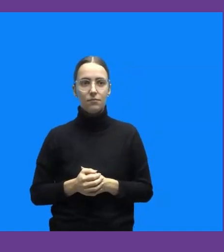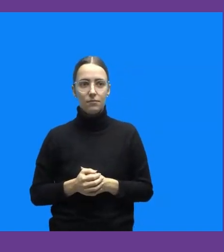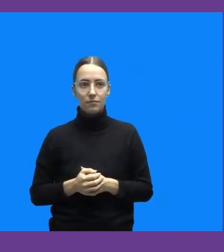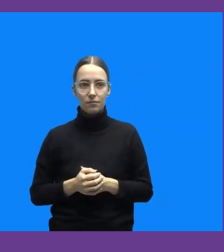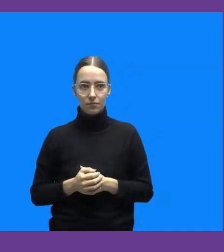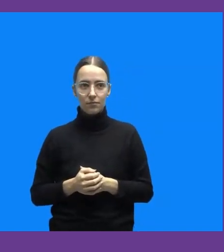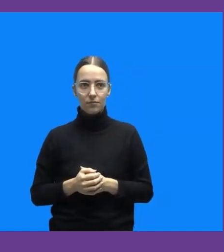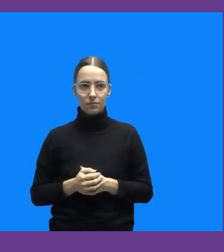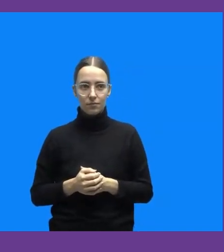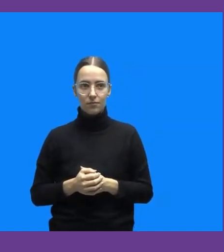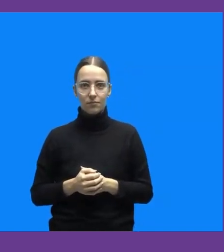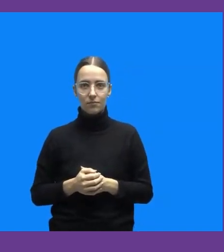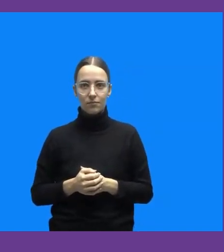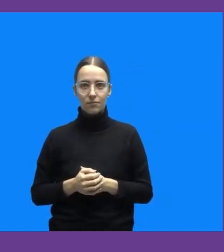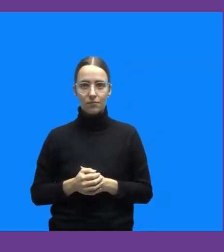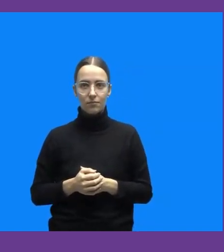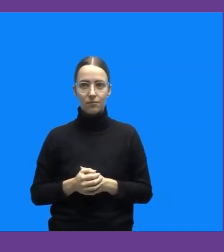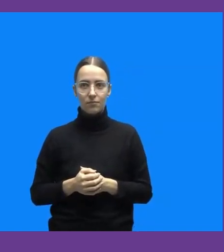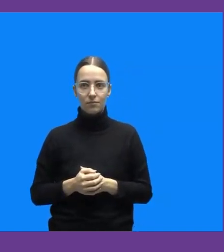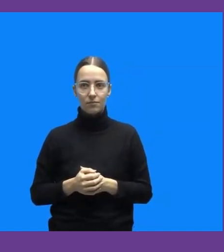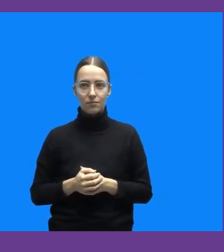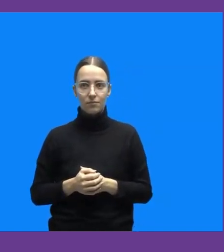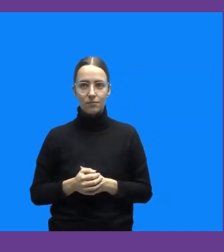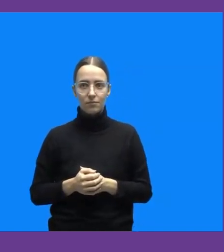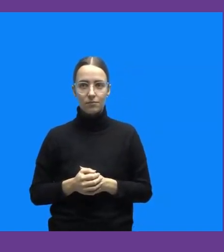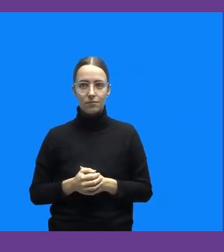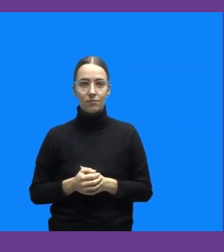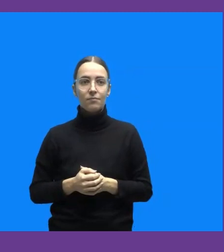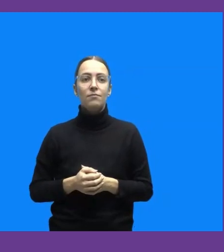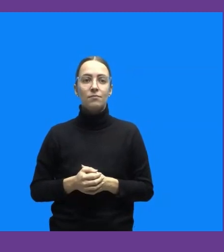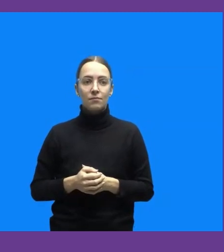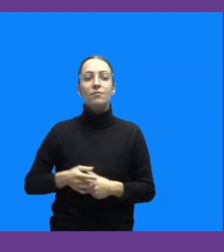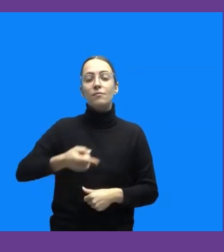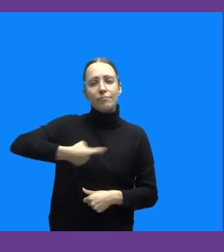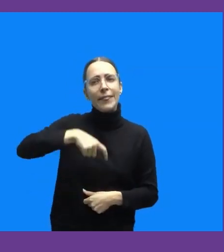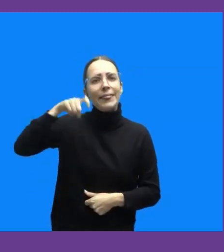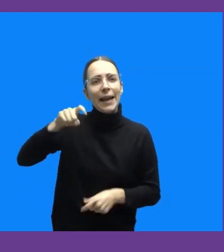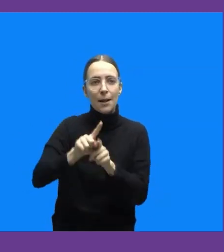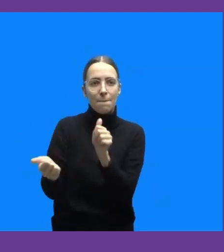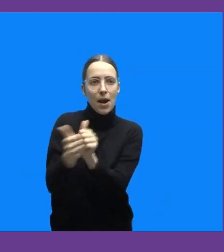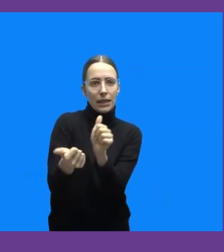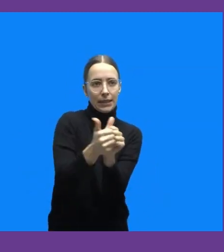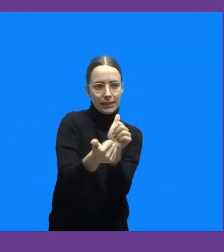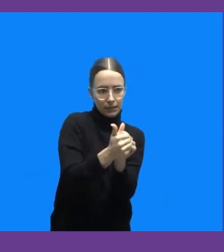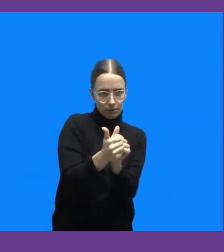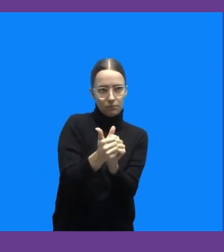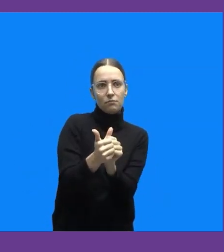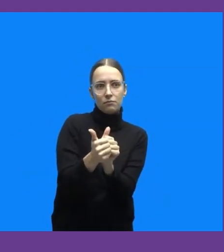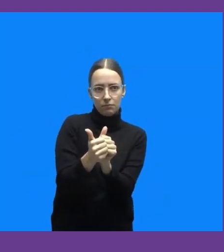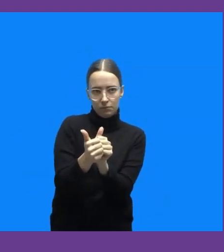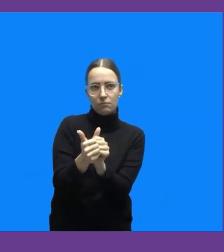project. We needed great partners, so we were looking for universities